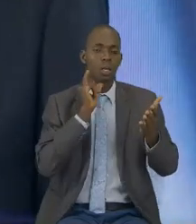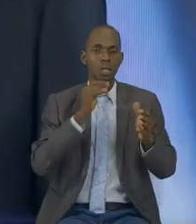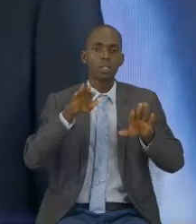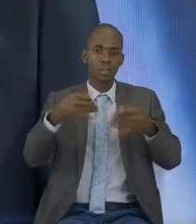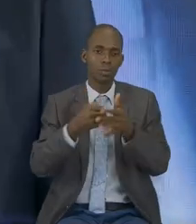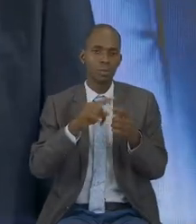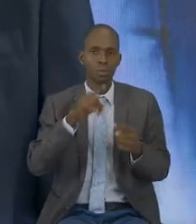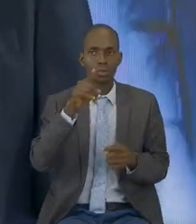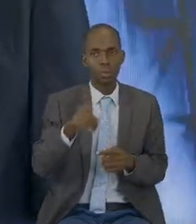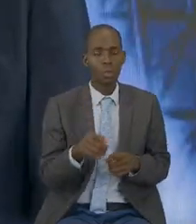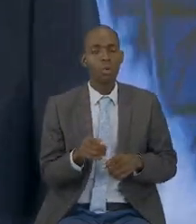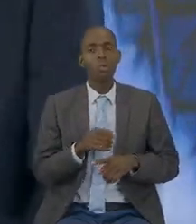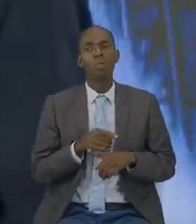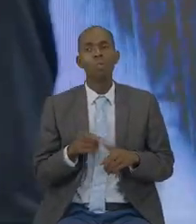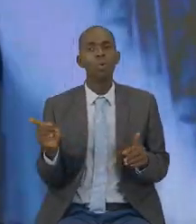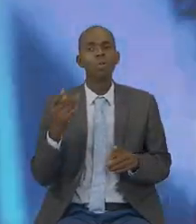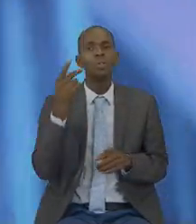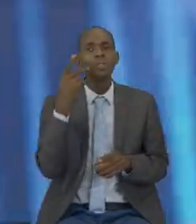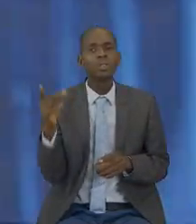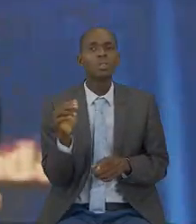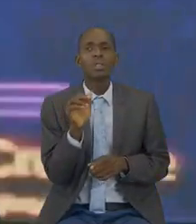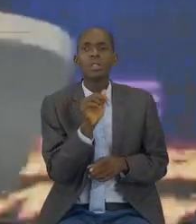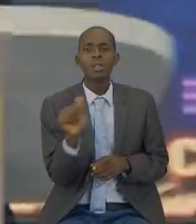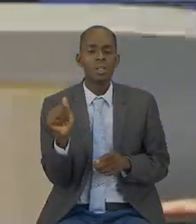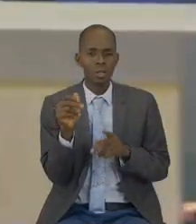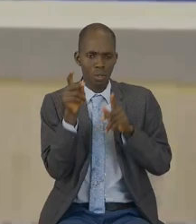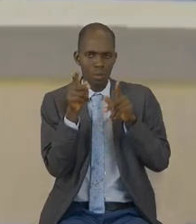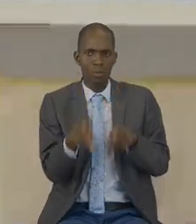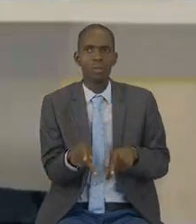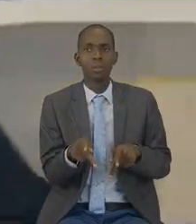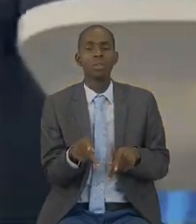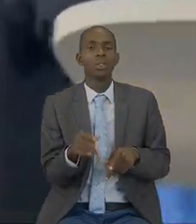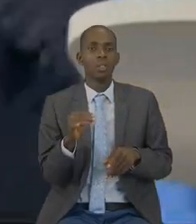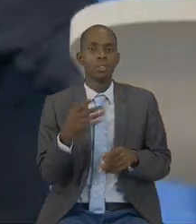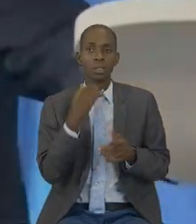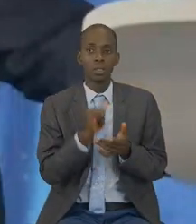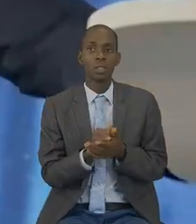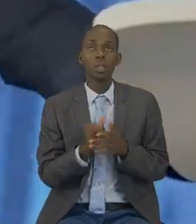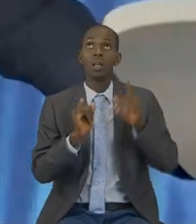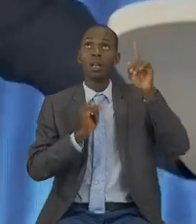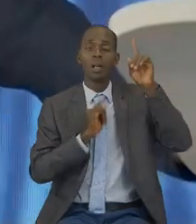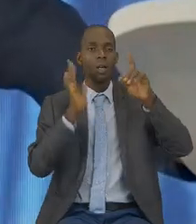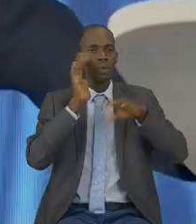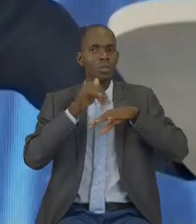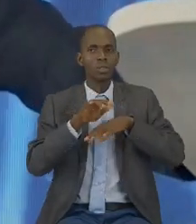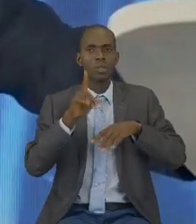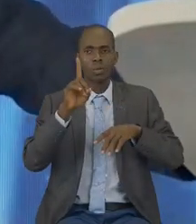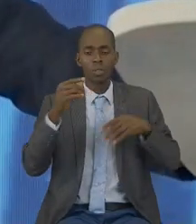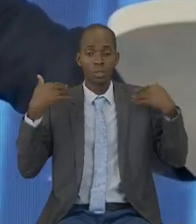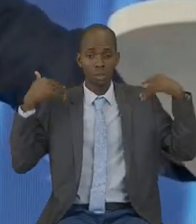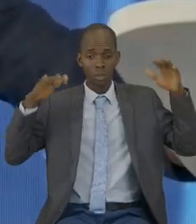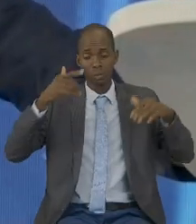inferior person, a creature. I'm going to send one of the angels I created, because me,